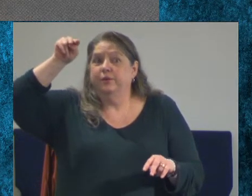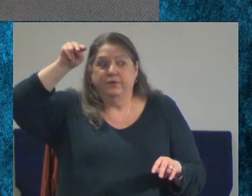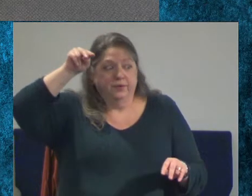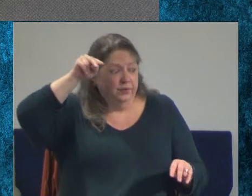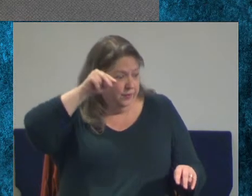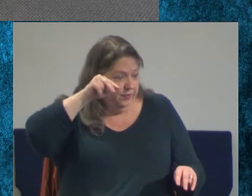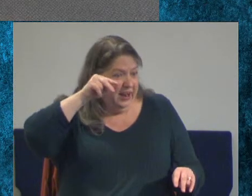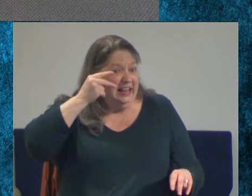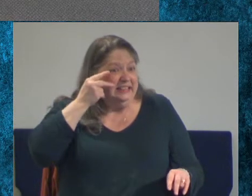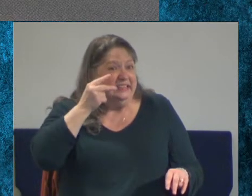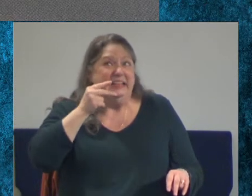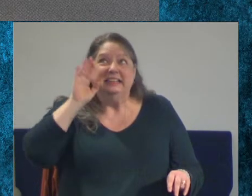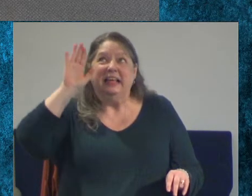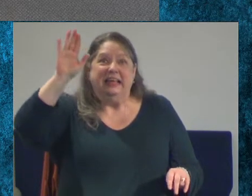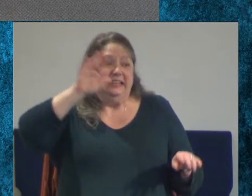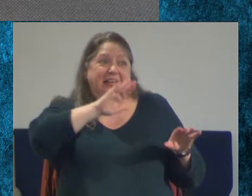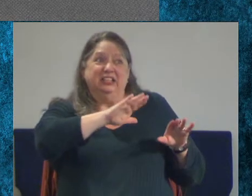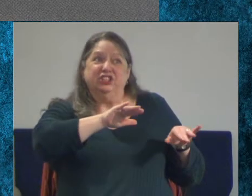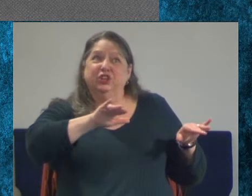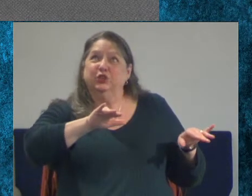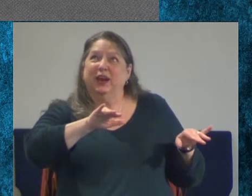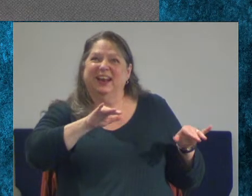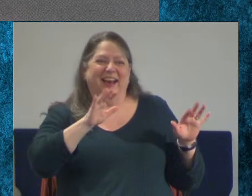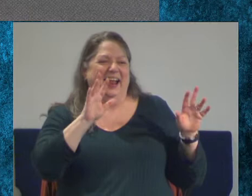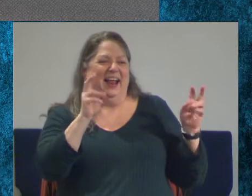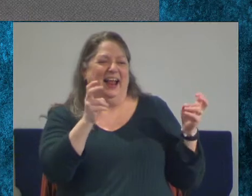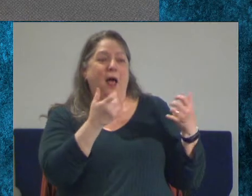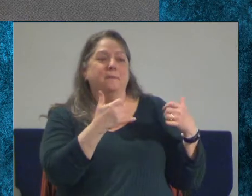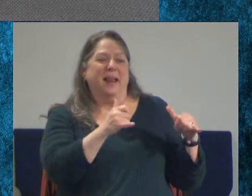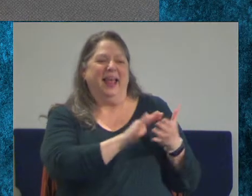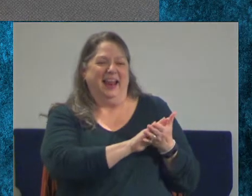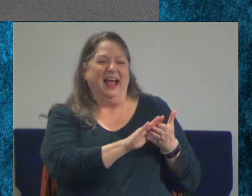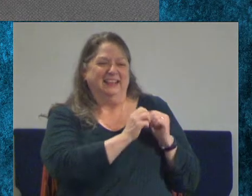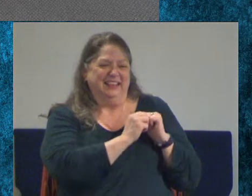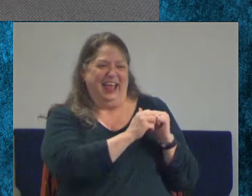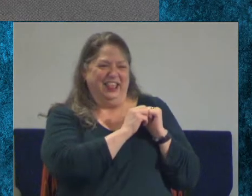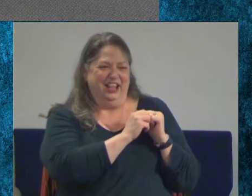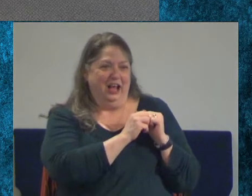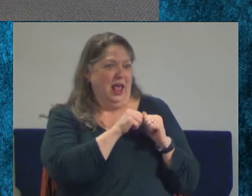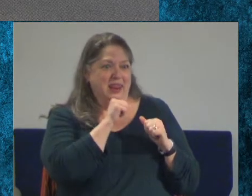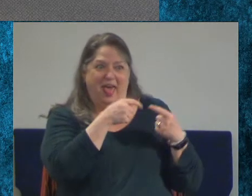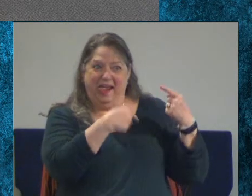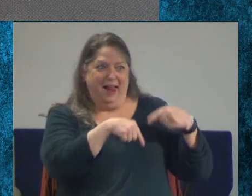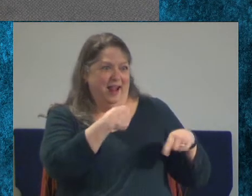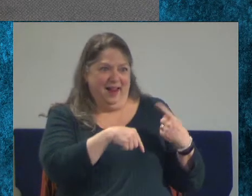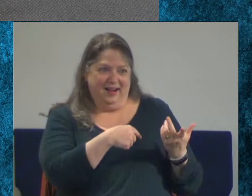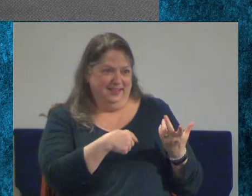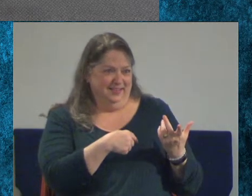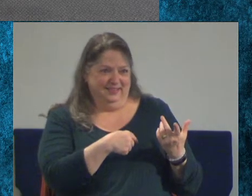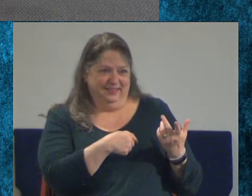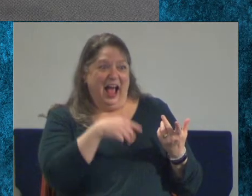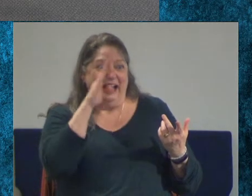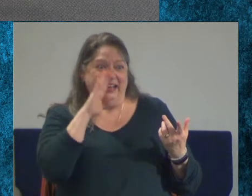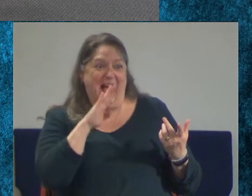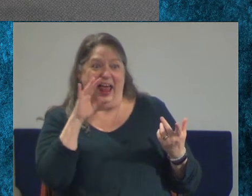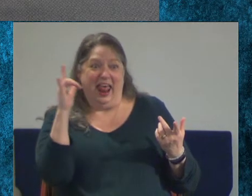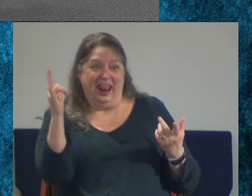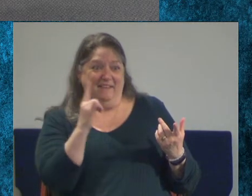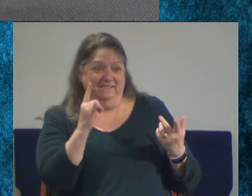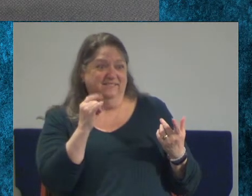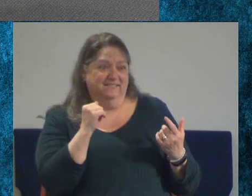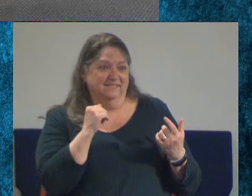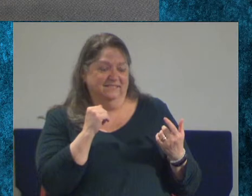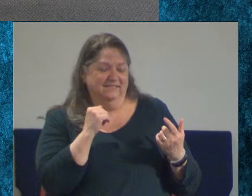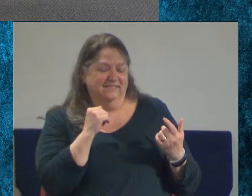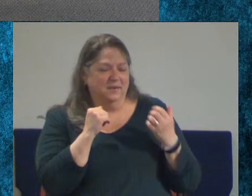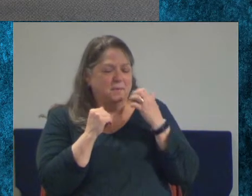and his people are united and they're getting along. And so he begins to set the stage for that. And I want you to notice that